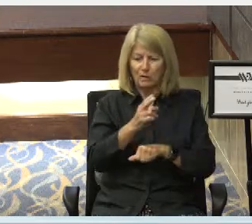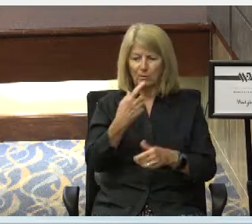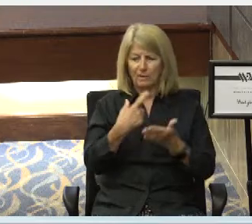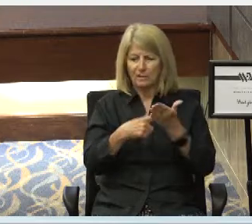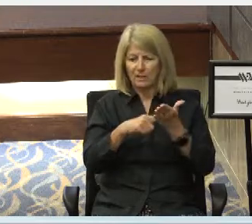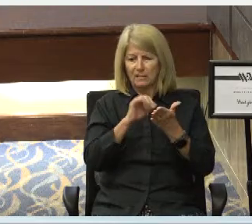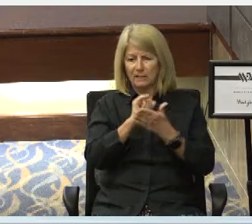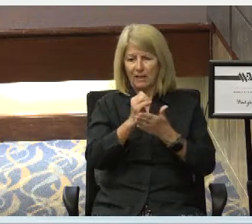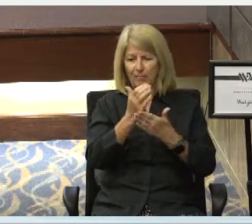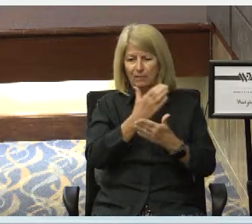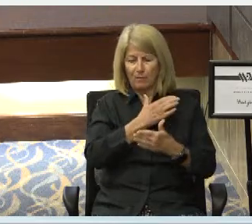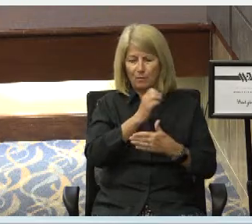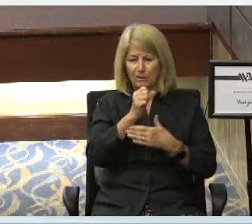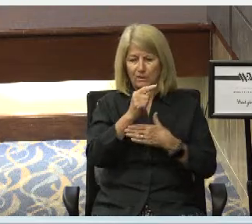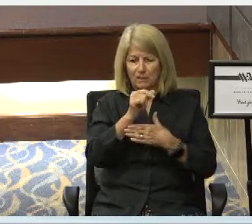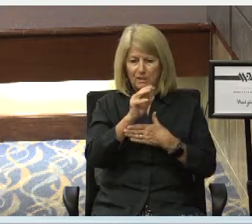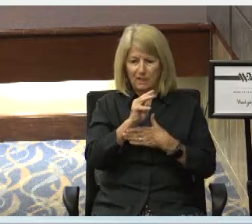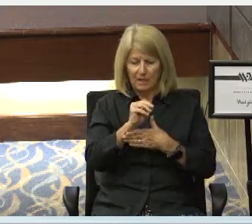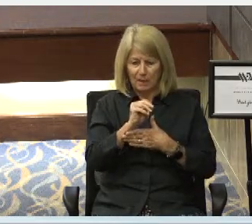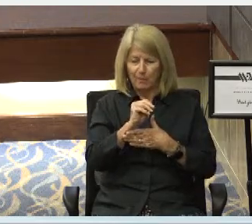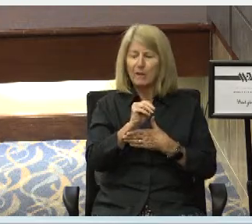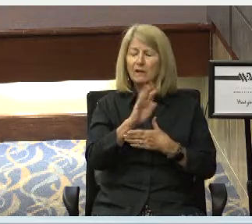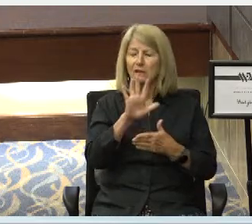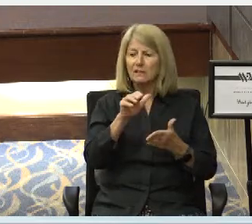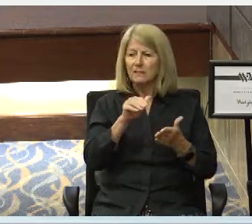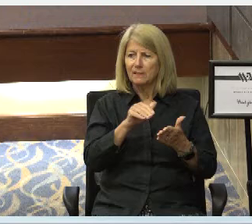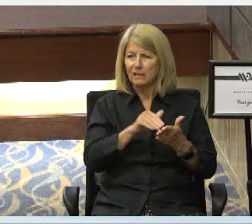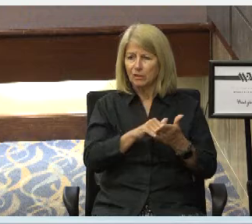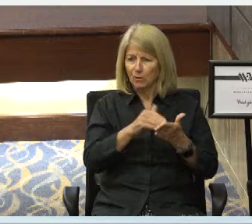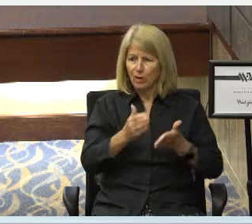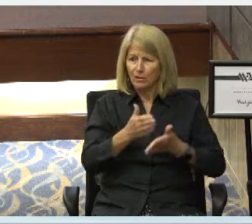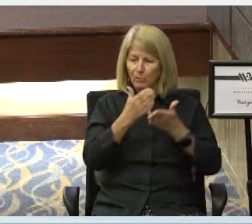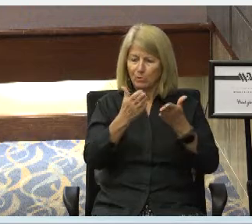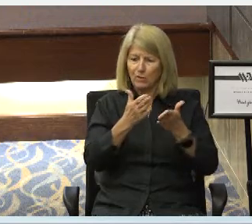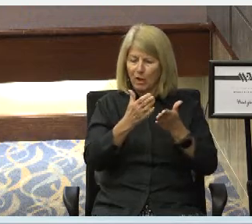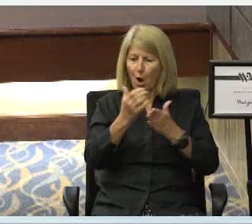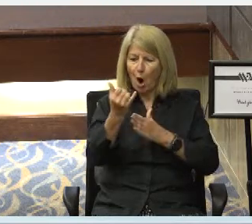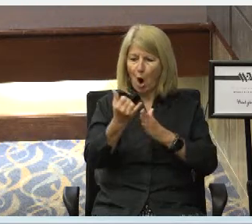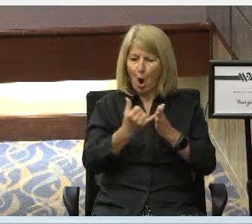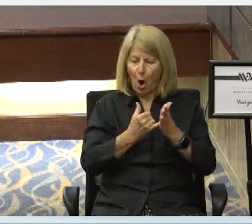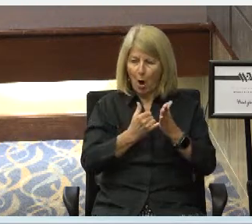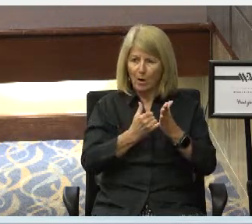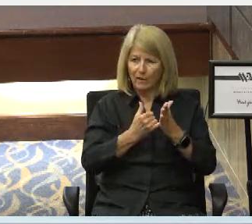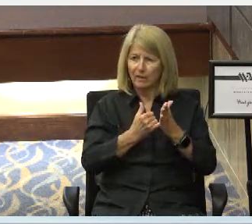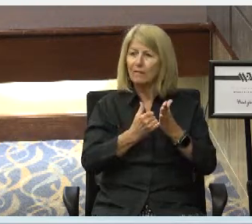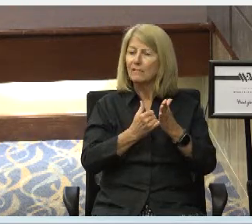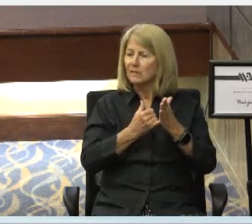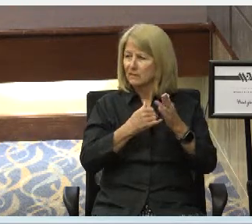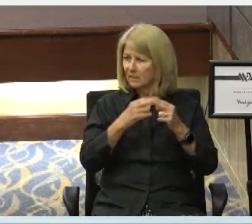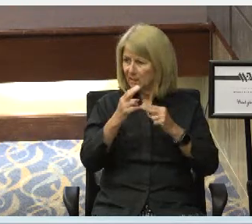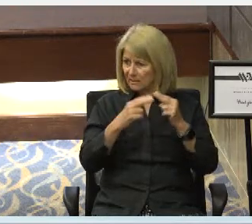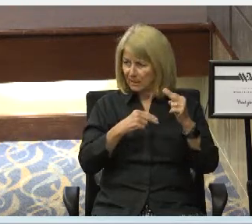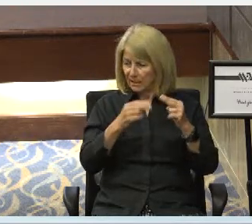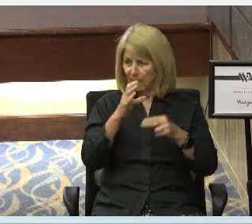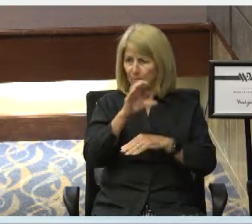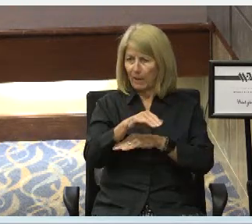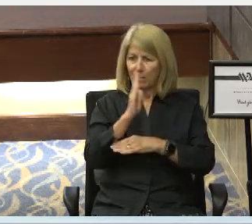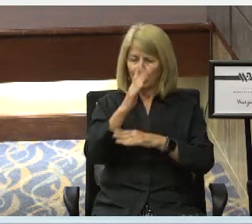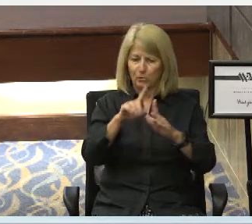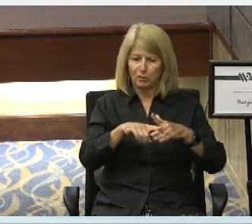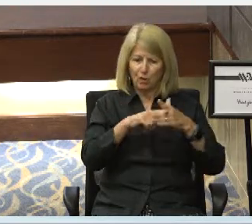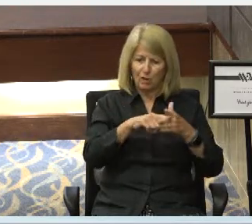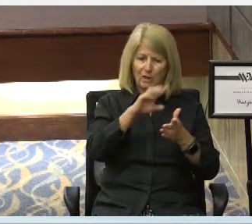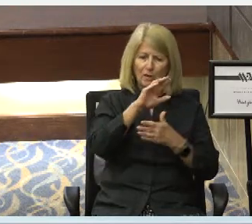STEAM Center contribution, performing arts facility support. Baylor would commence the project no later than July 1st